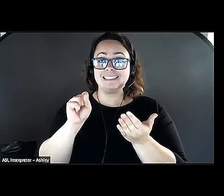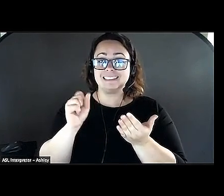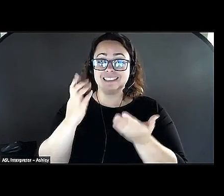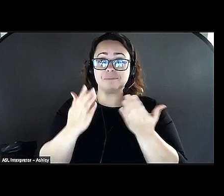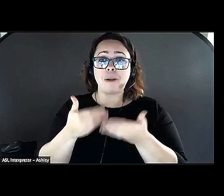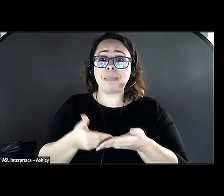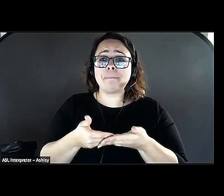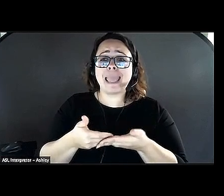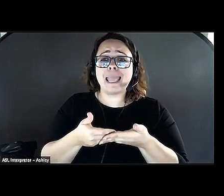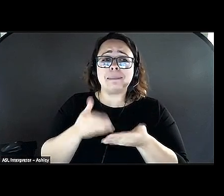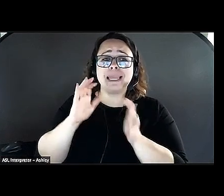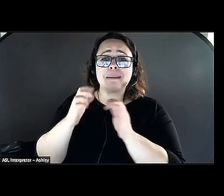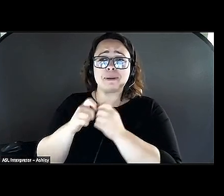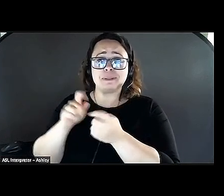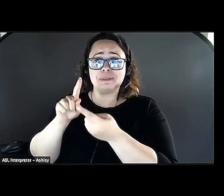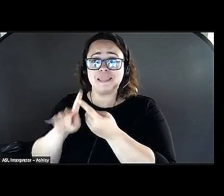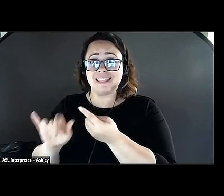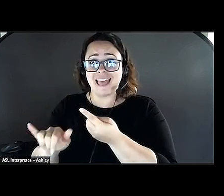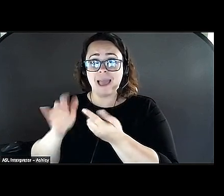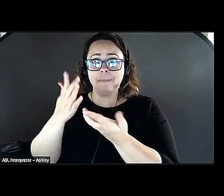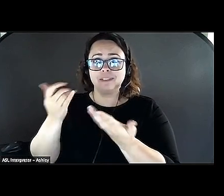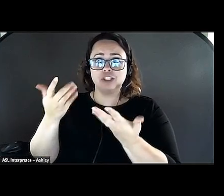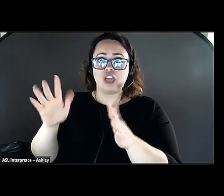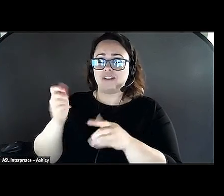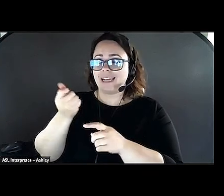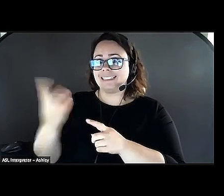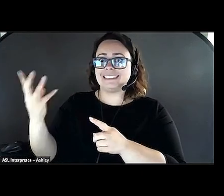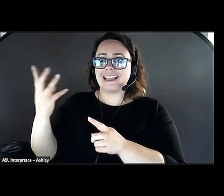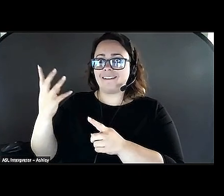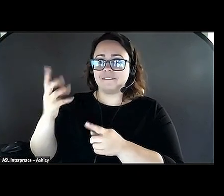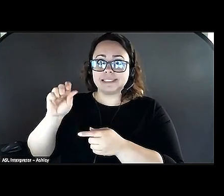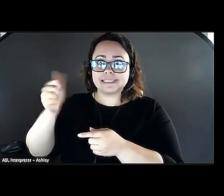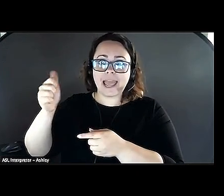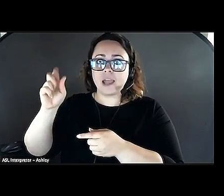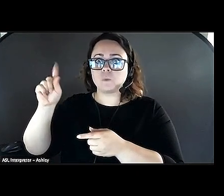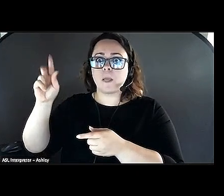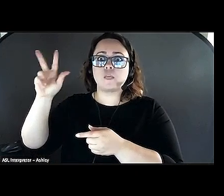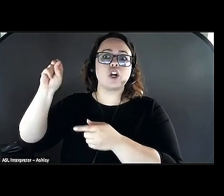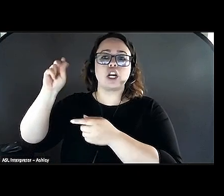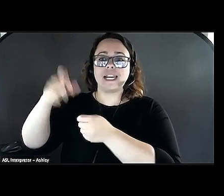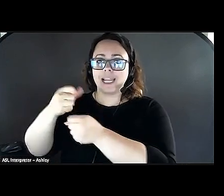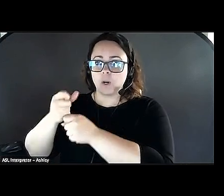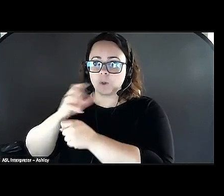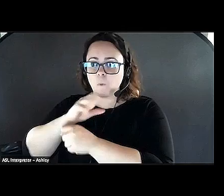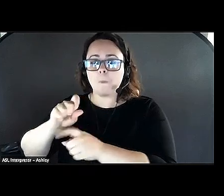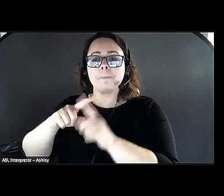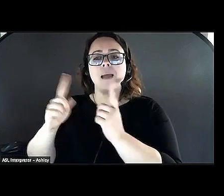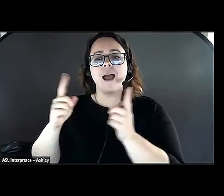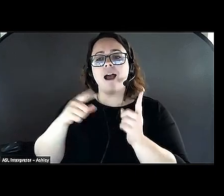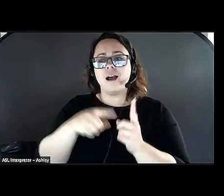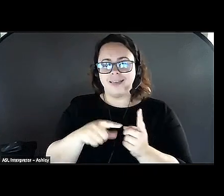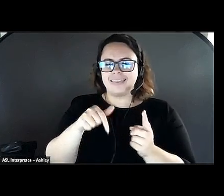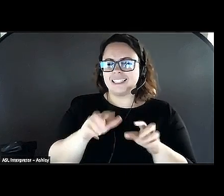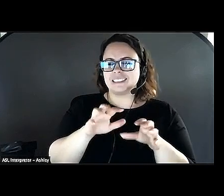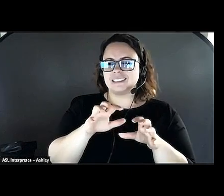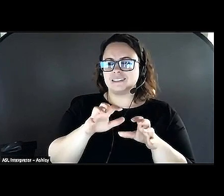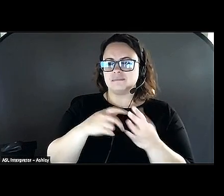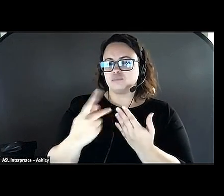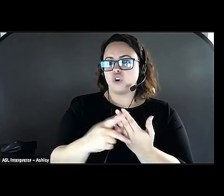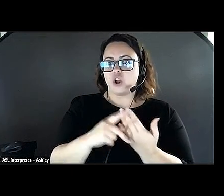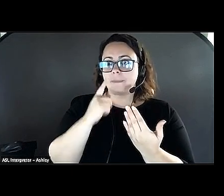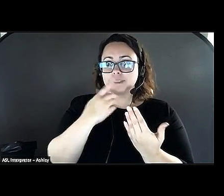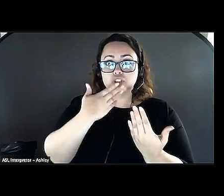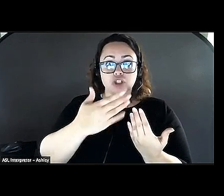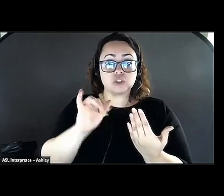baby compared to that, because those are in the decades. But you guys are coming fast and furious, because it's an area